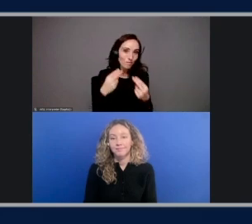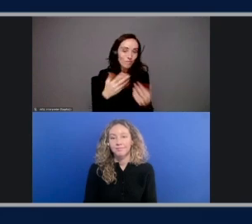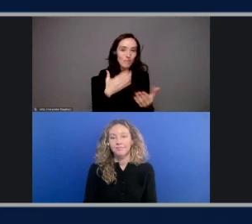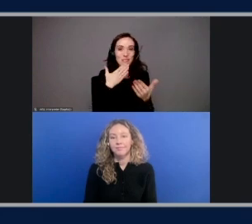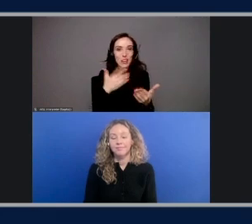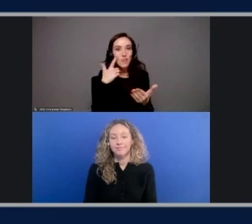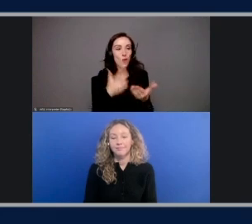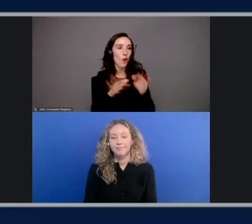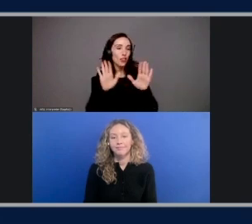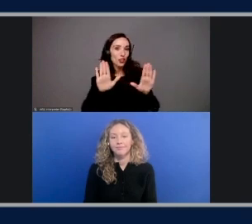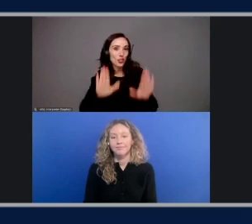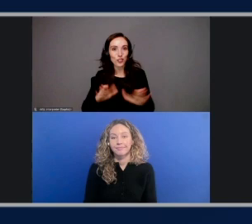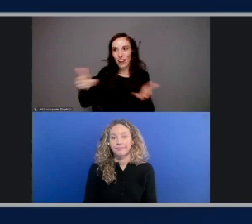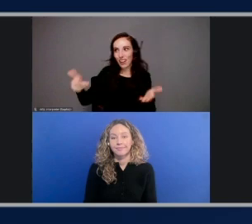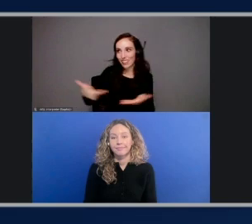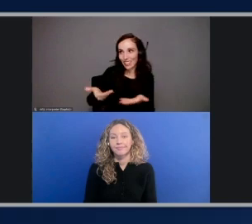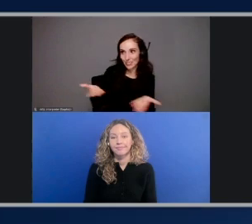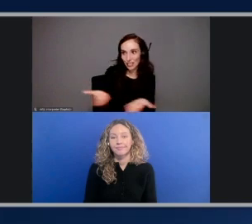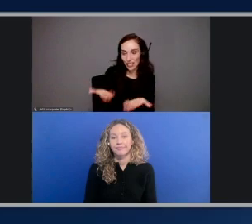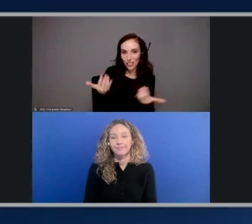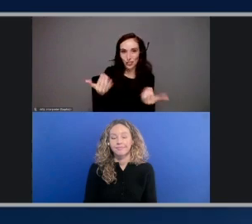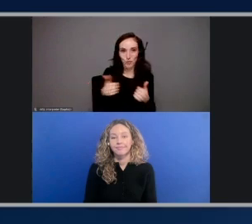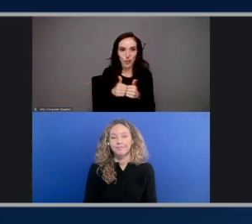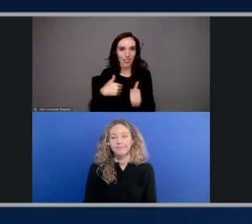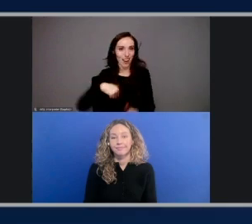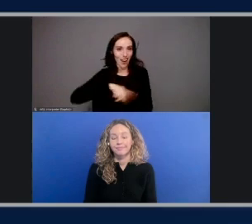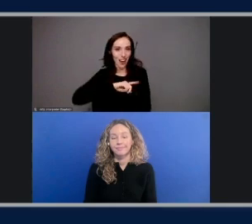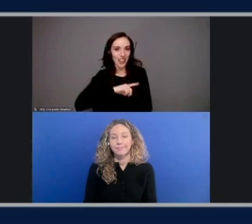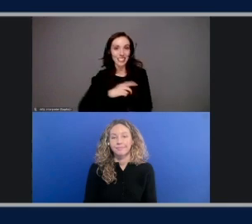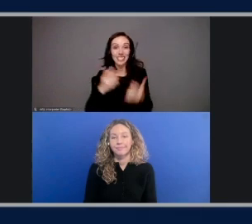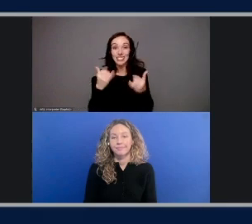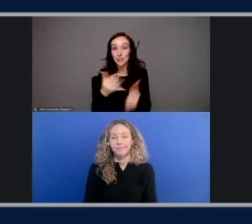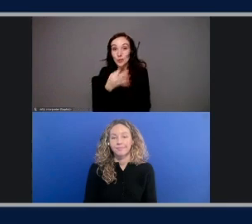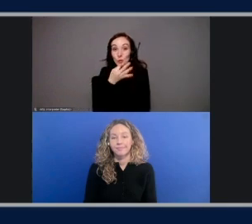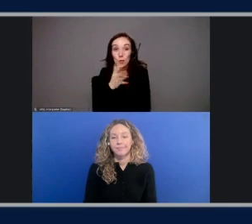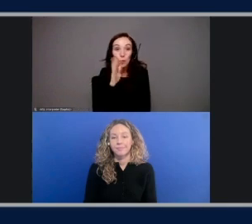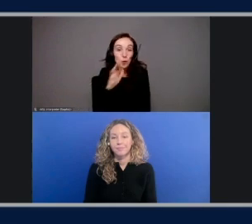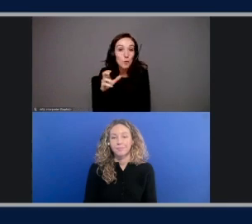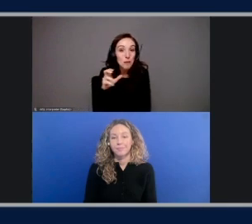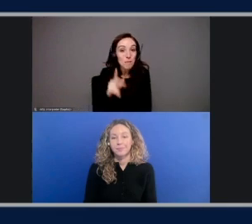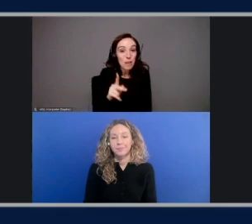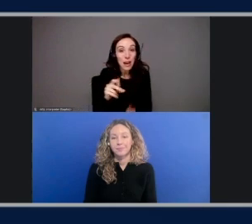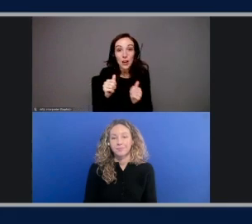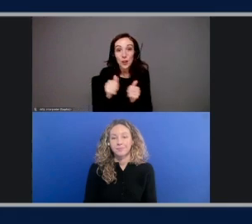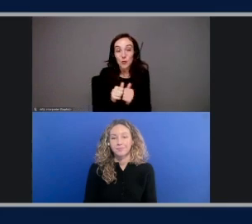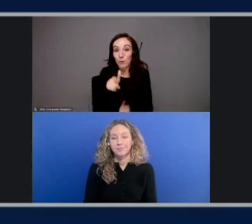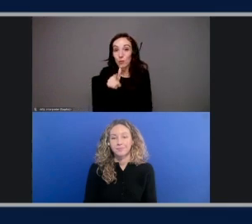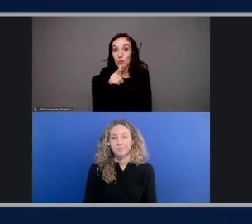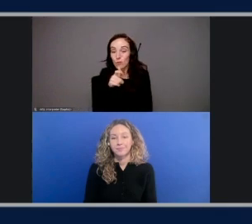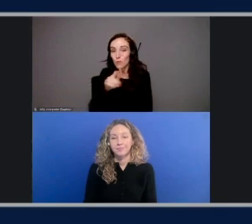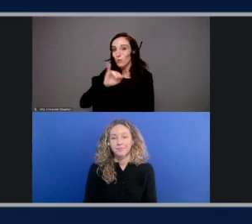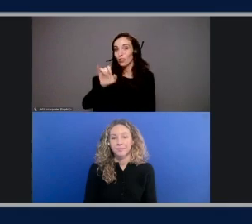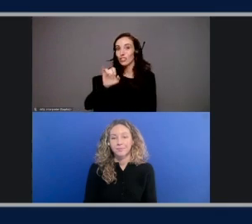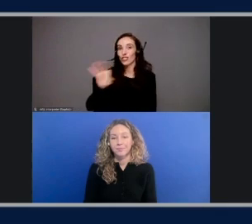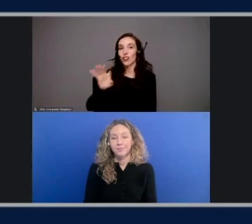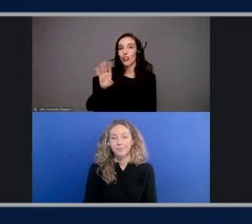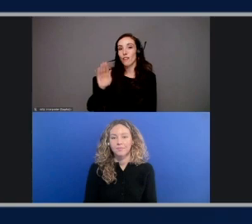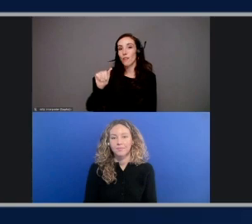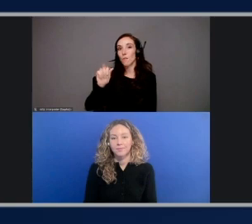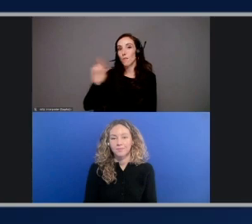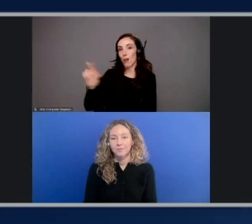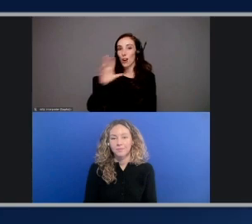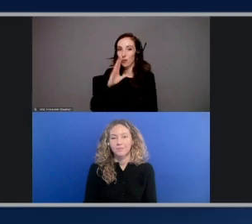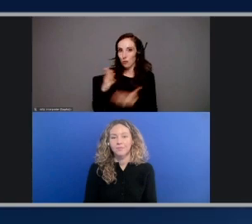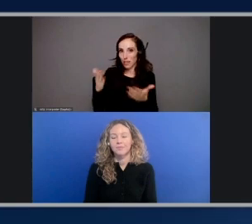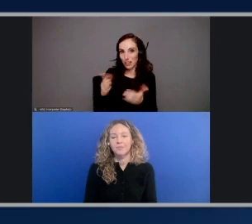fantastic guests for joining us. We are going to be right back with the one and only Jeff Barr. He's going to be here. We're going to get